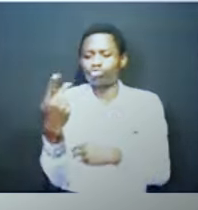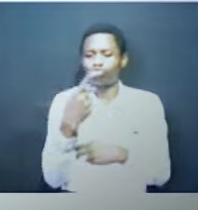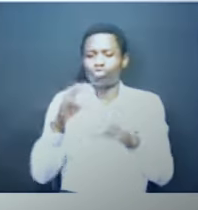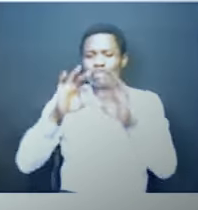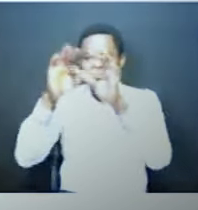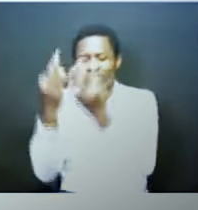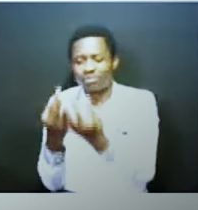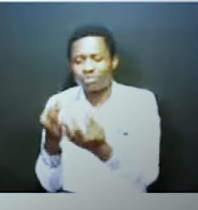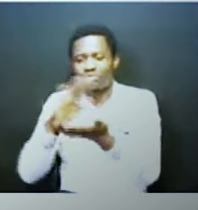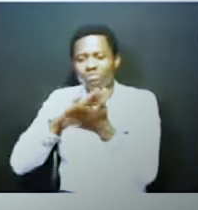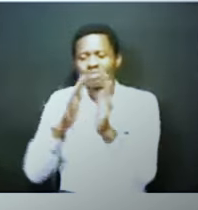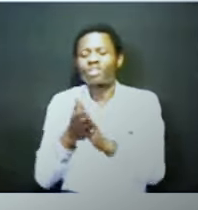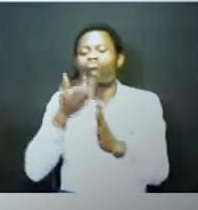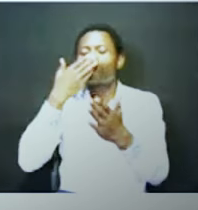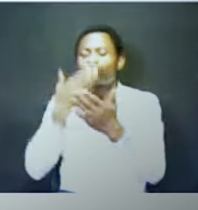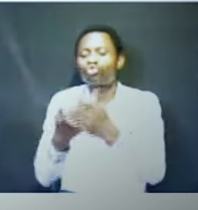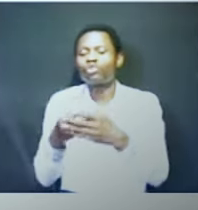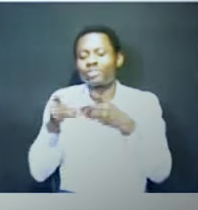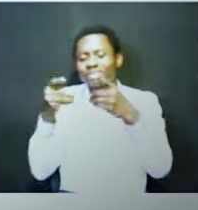disciples of